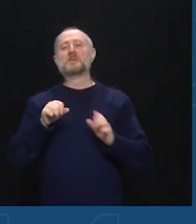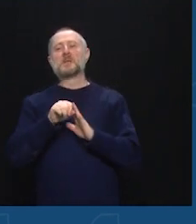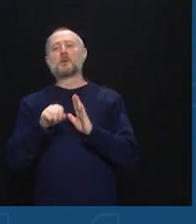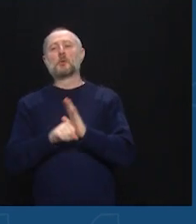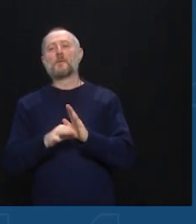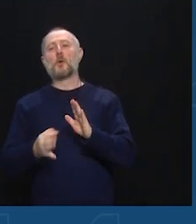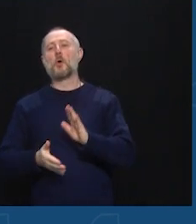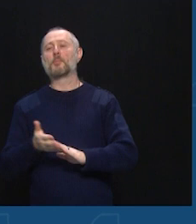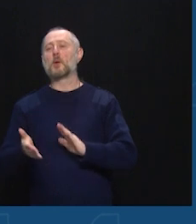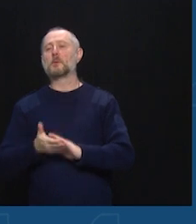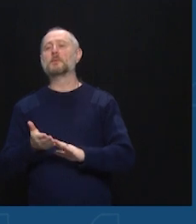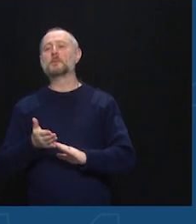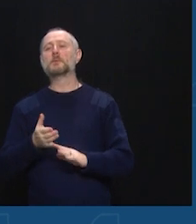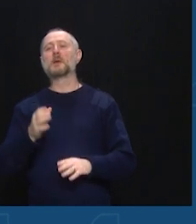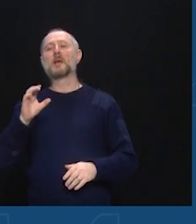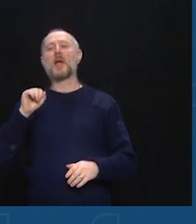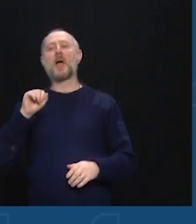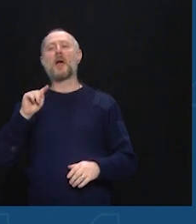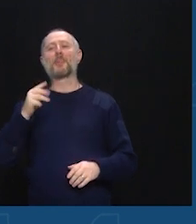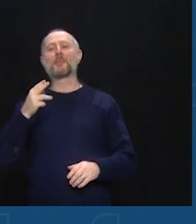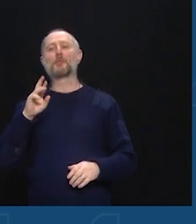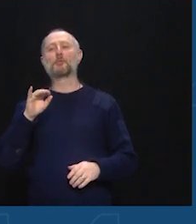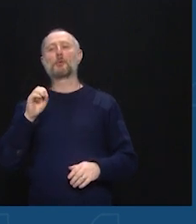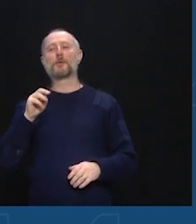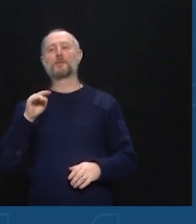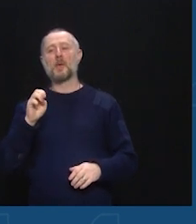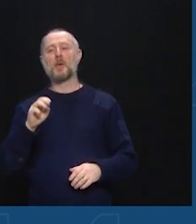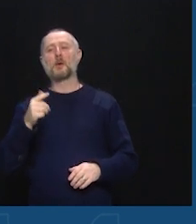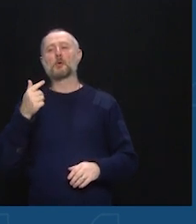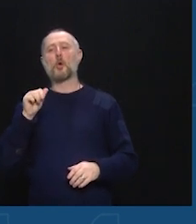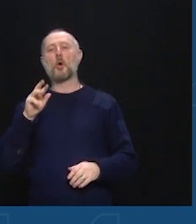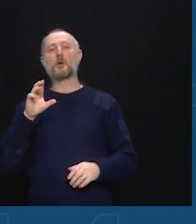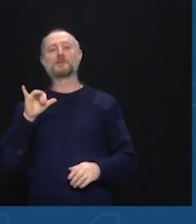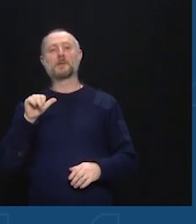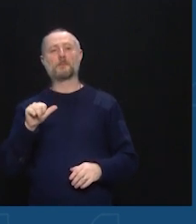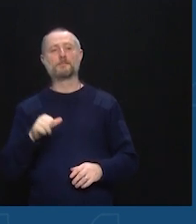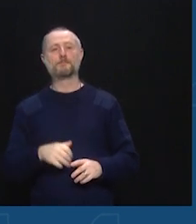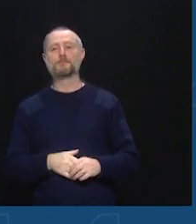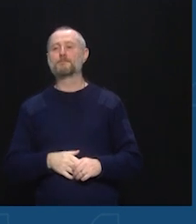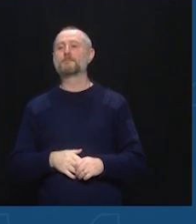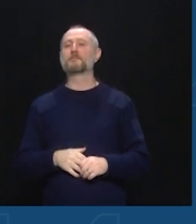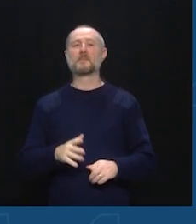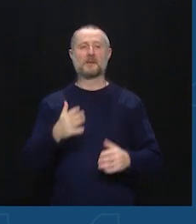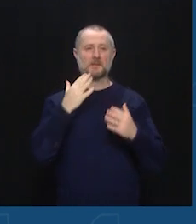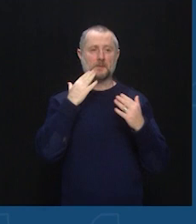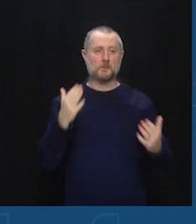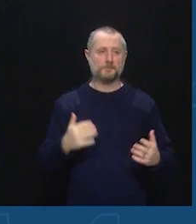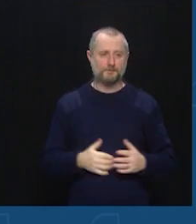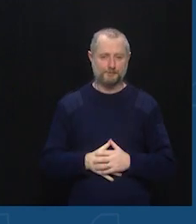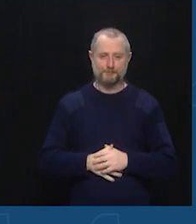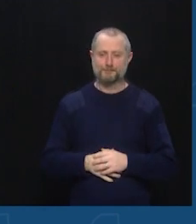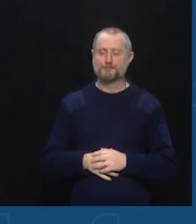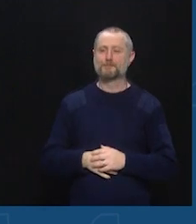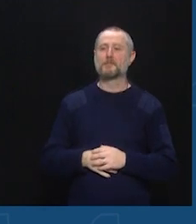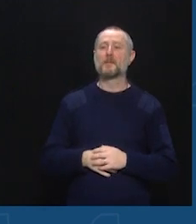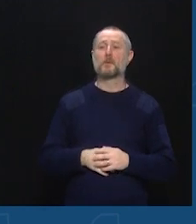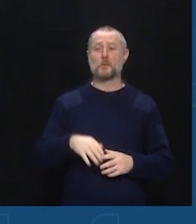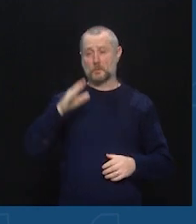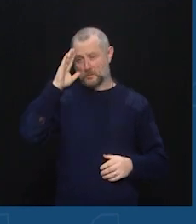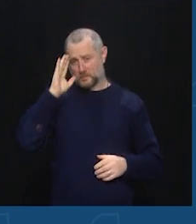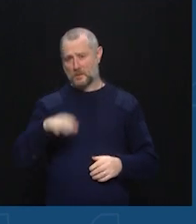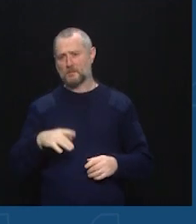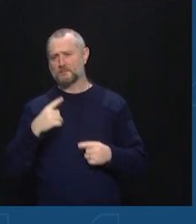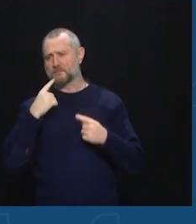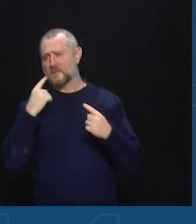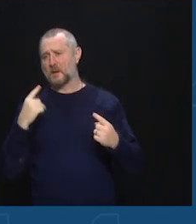you, Commissioners. As I like to say in the state of New York, if it's August, then we're thinking about snow.